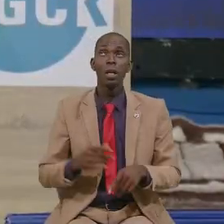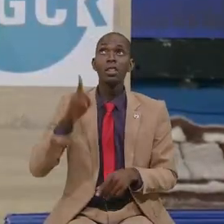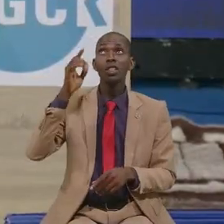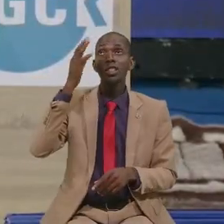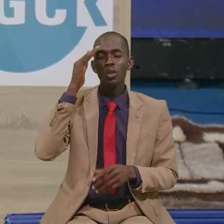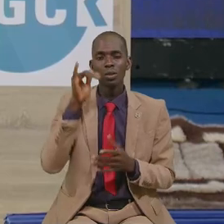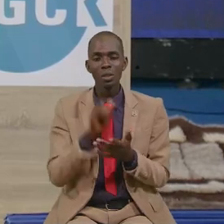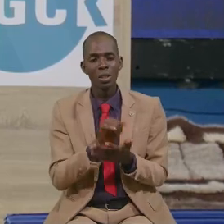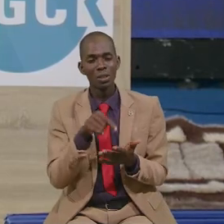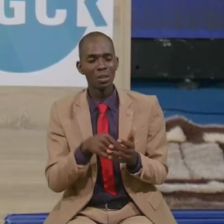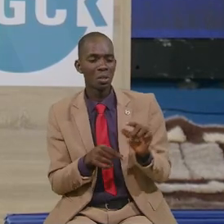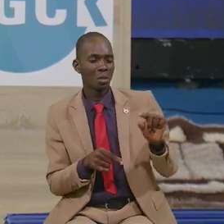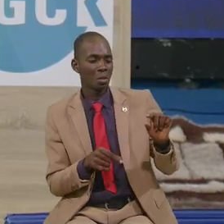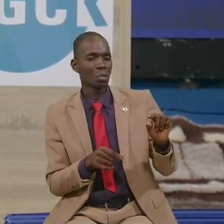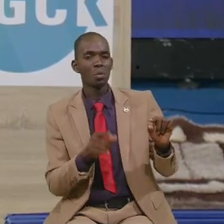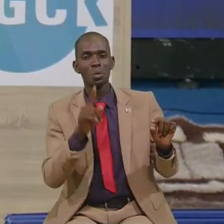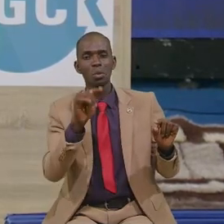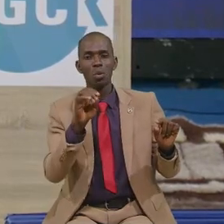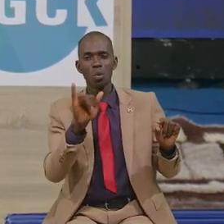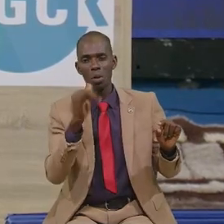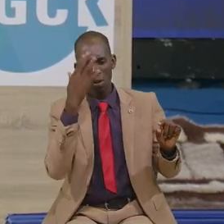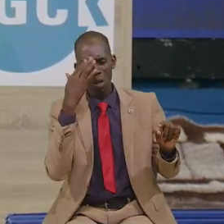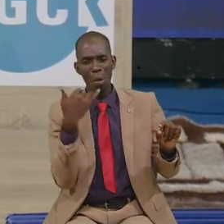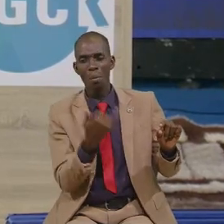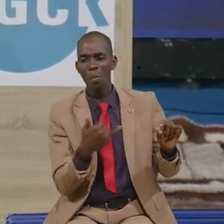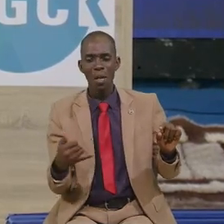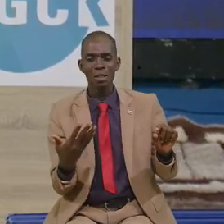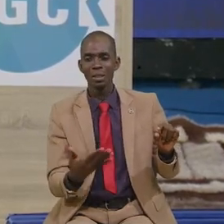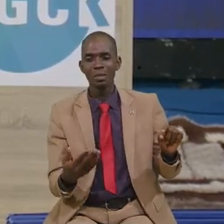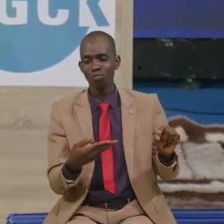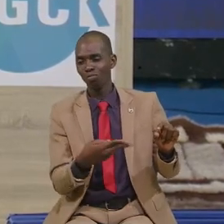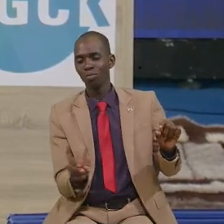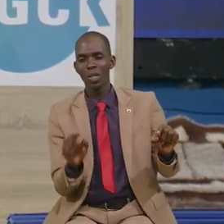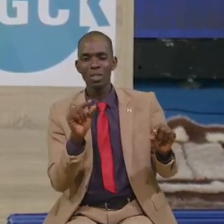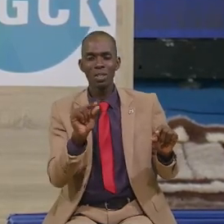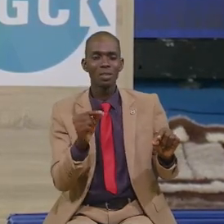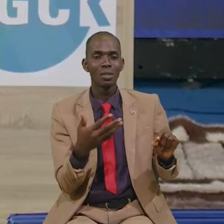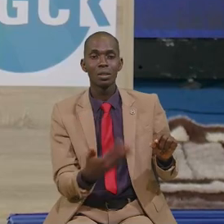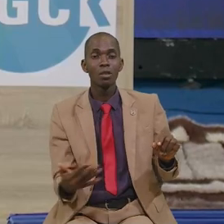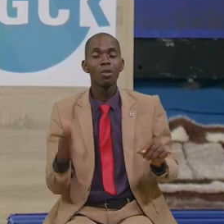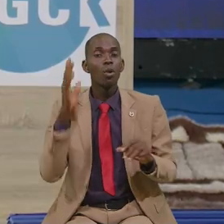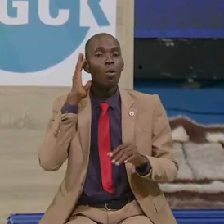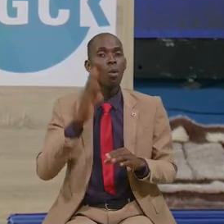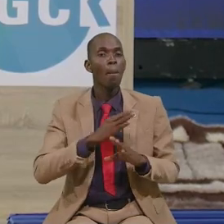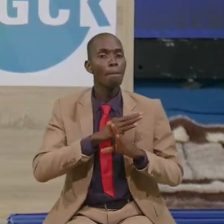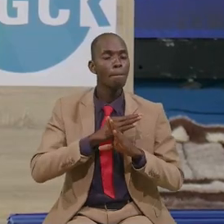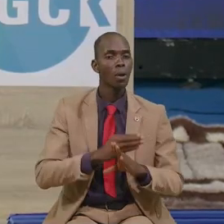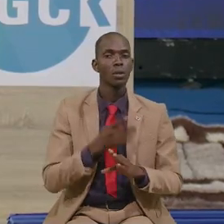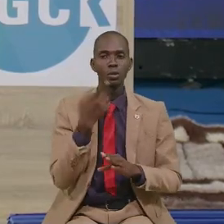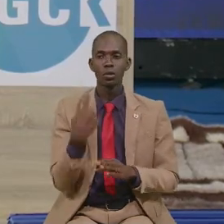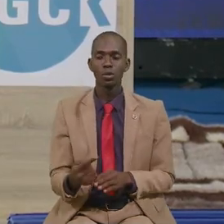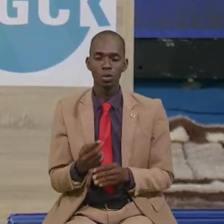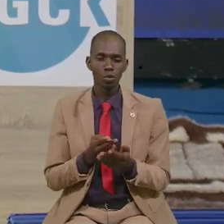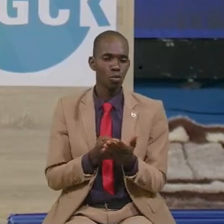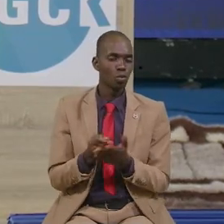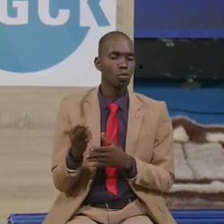toy, you don't know it's a toy, this little toy will block the reality of your